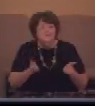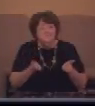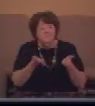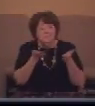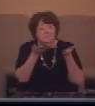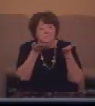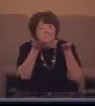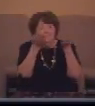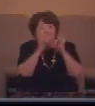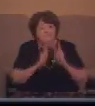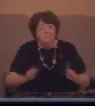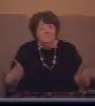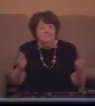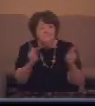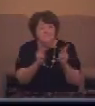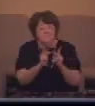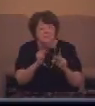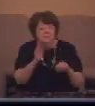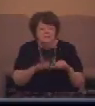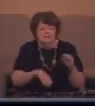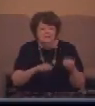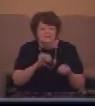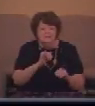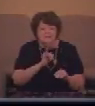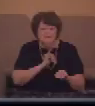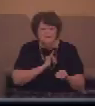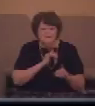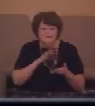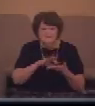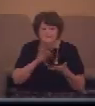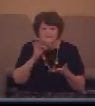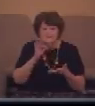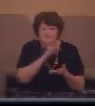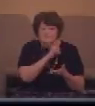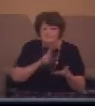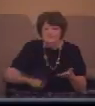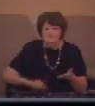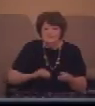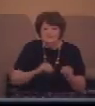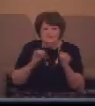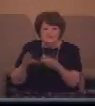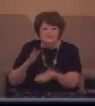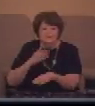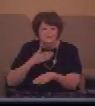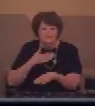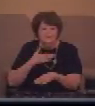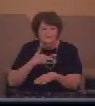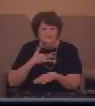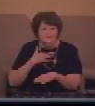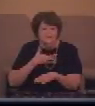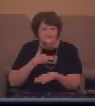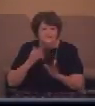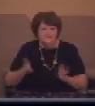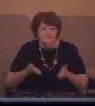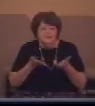higher plane than I have found. Lord, plant my feet